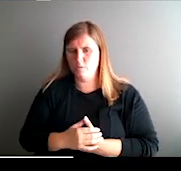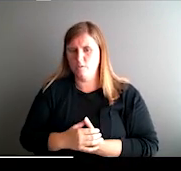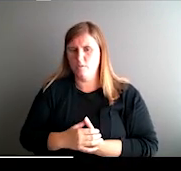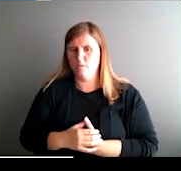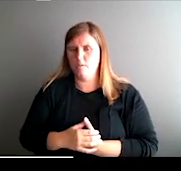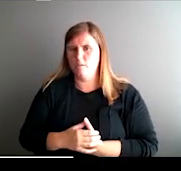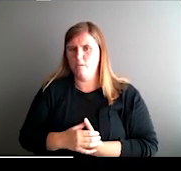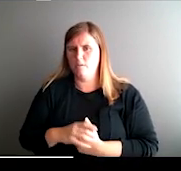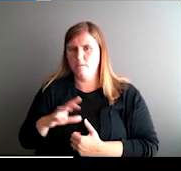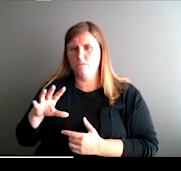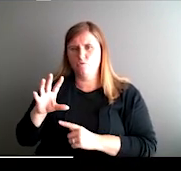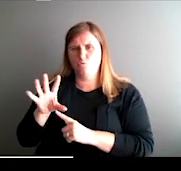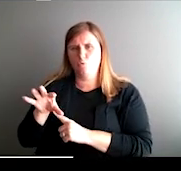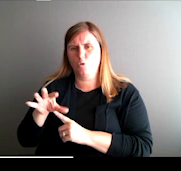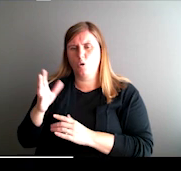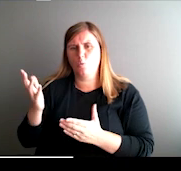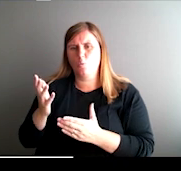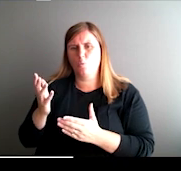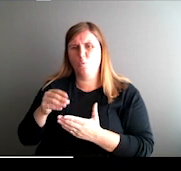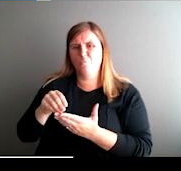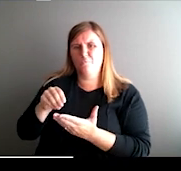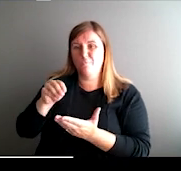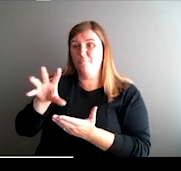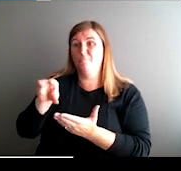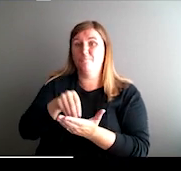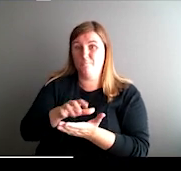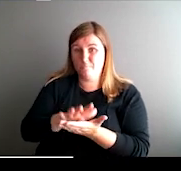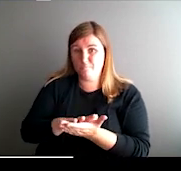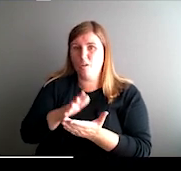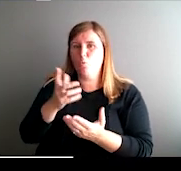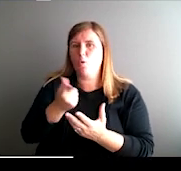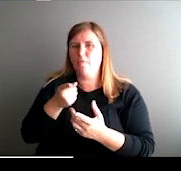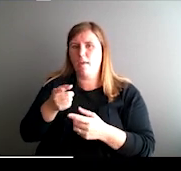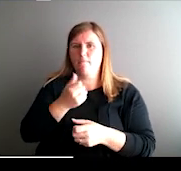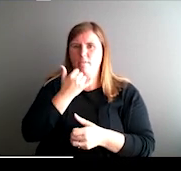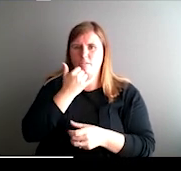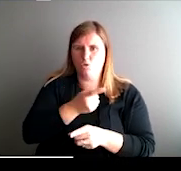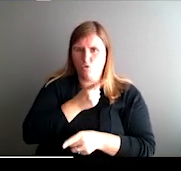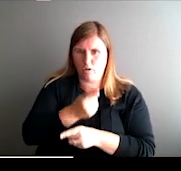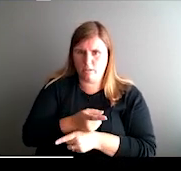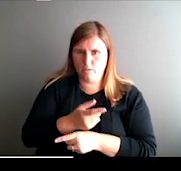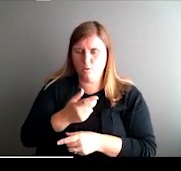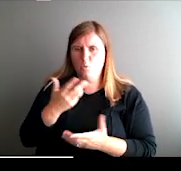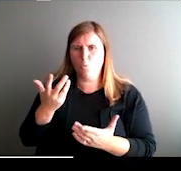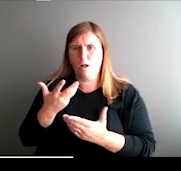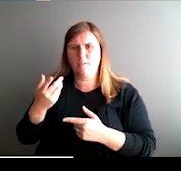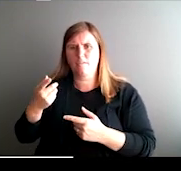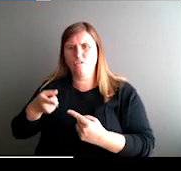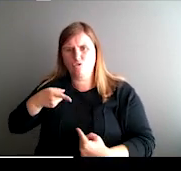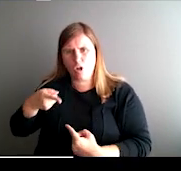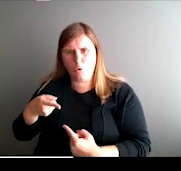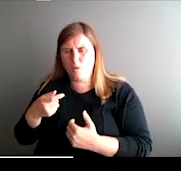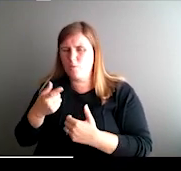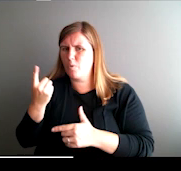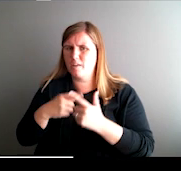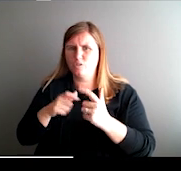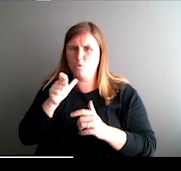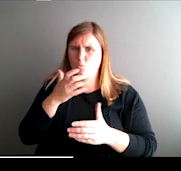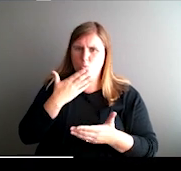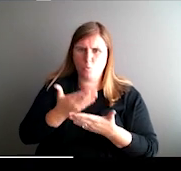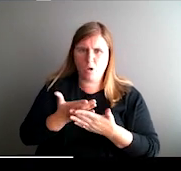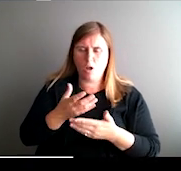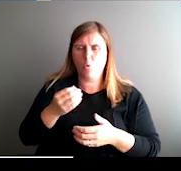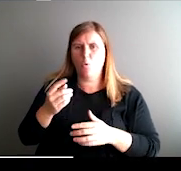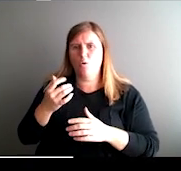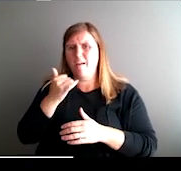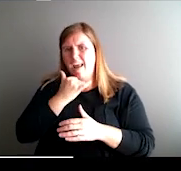this is basically recording what the student gets incorrect, what the student struggles with, what the student doesn't do well with, or what they make